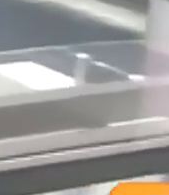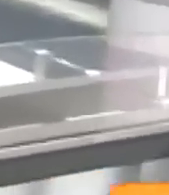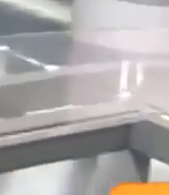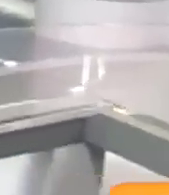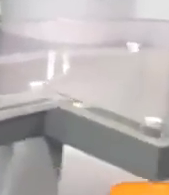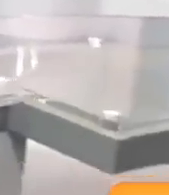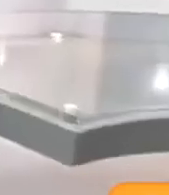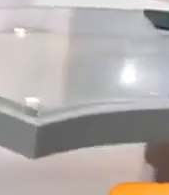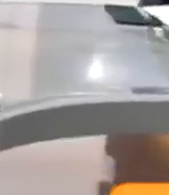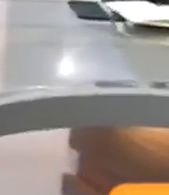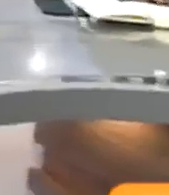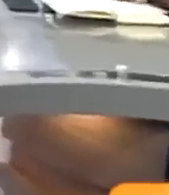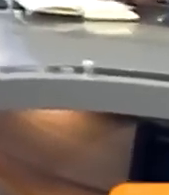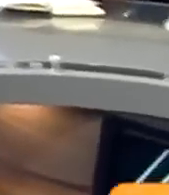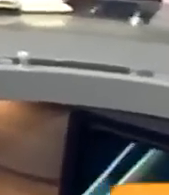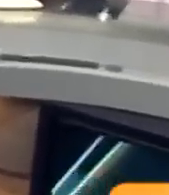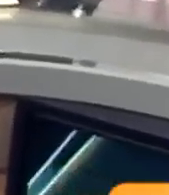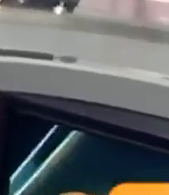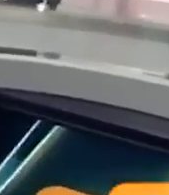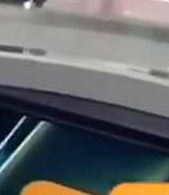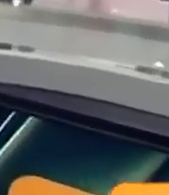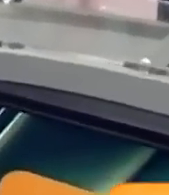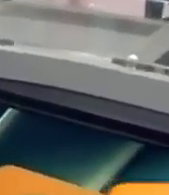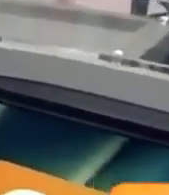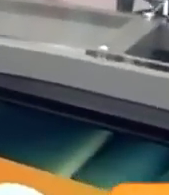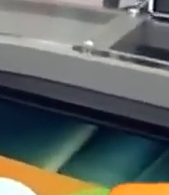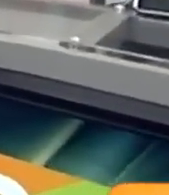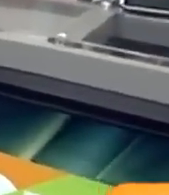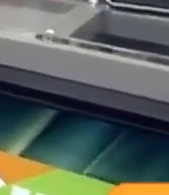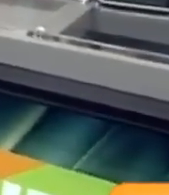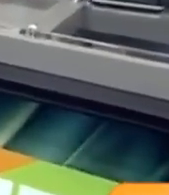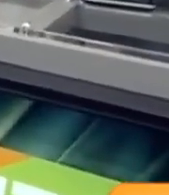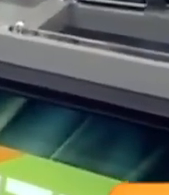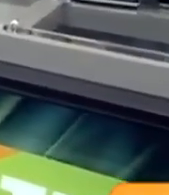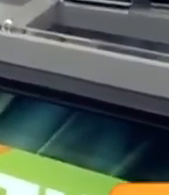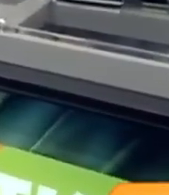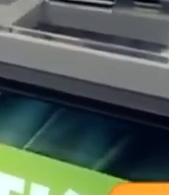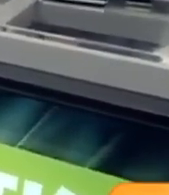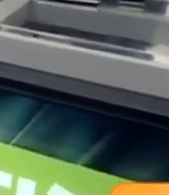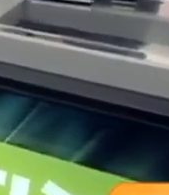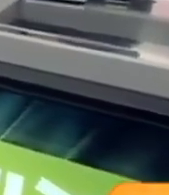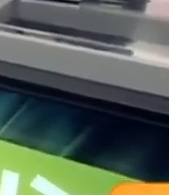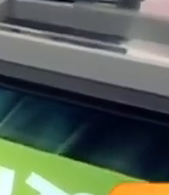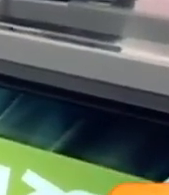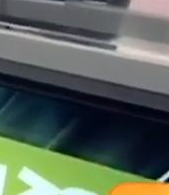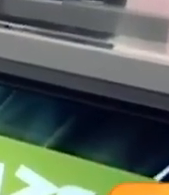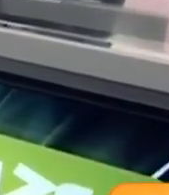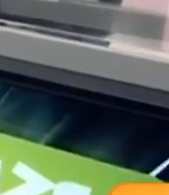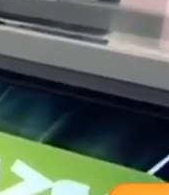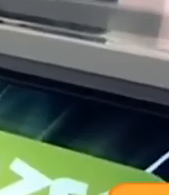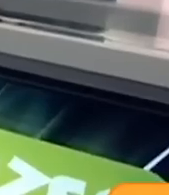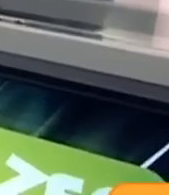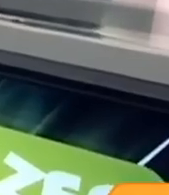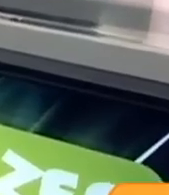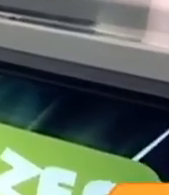have urban planning and housing expert, Professor Alfred Omenya. Thank you, we also have Dr. Abraham Rugo from the International Budget